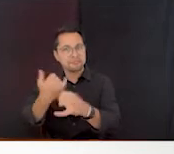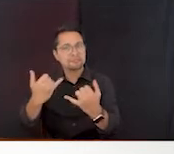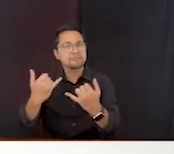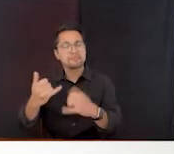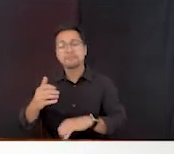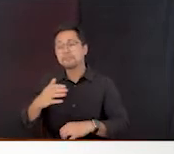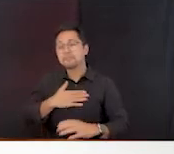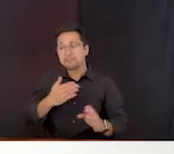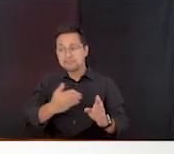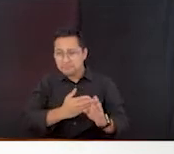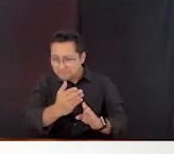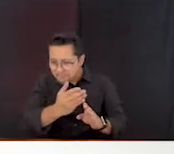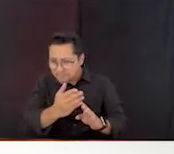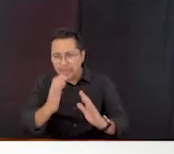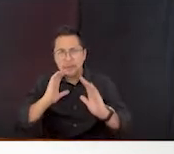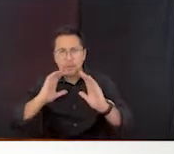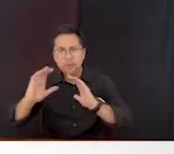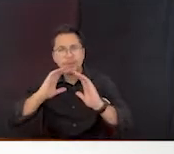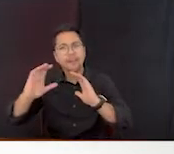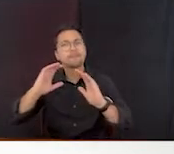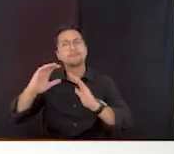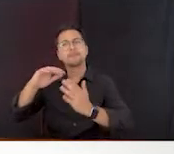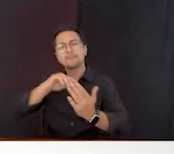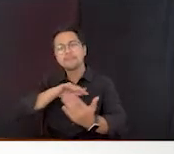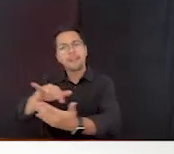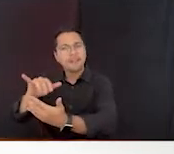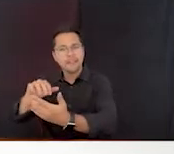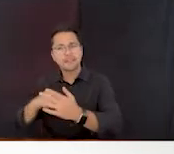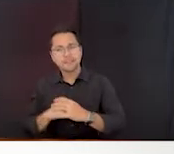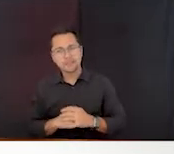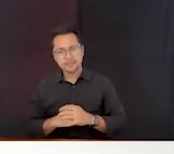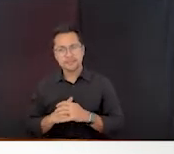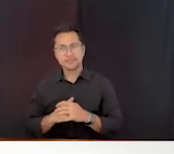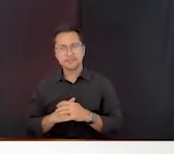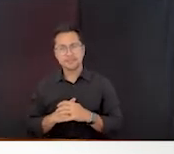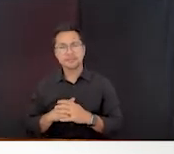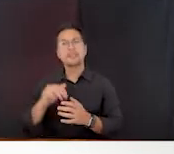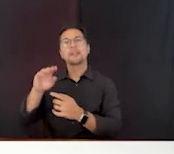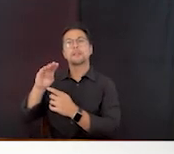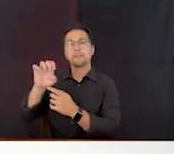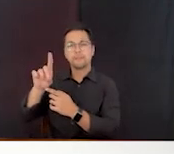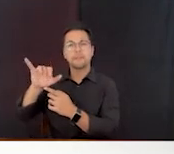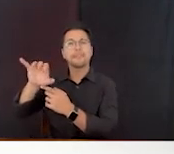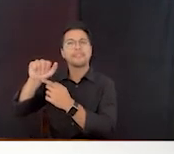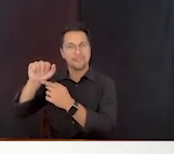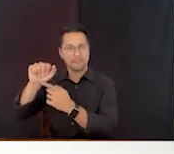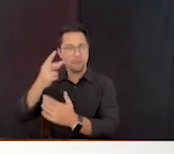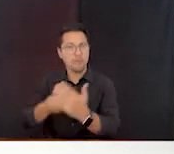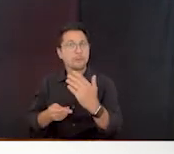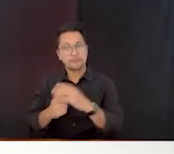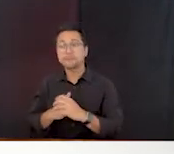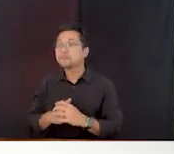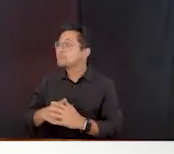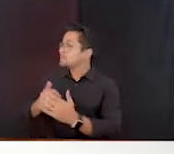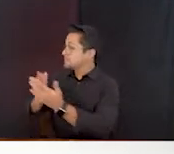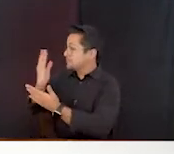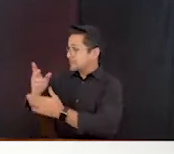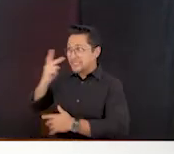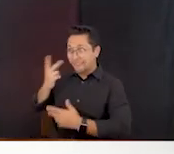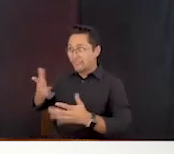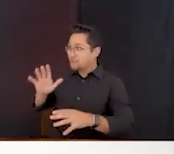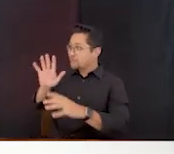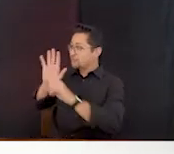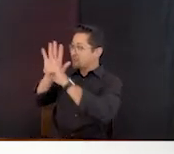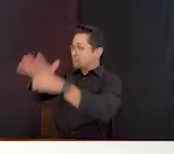All right, my name is Mira Gatanis, and I'm the Vice President of the University of Choice, and I've been a part of it for